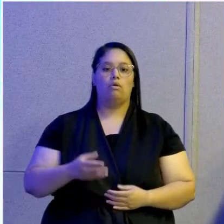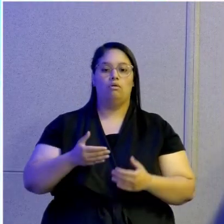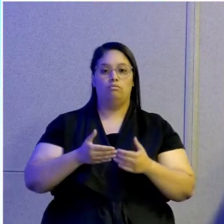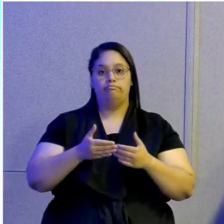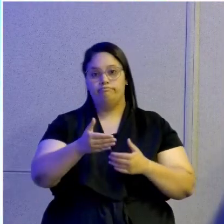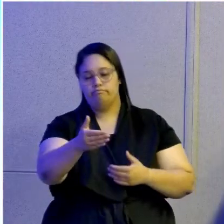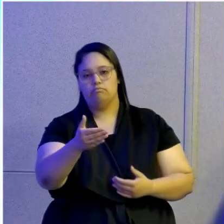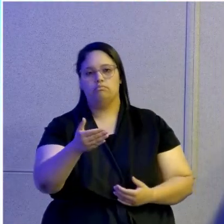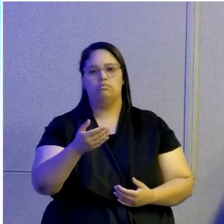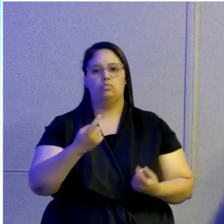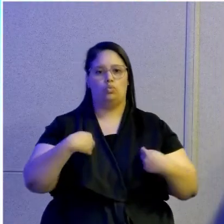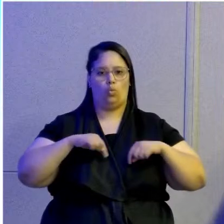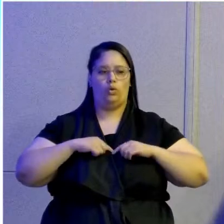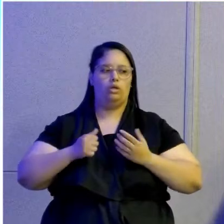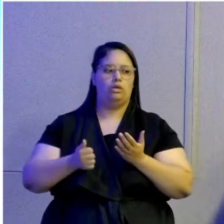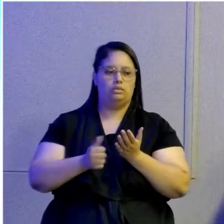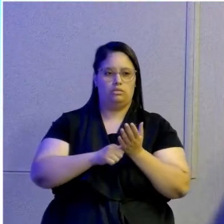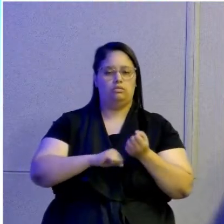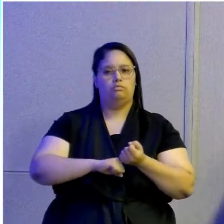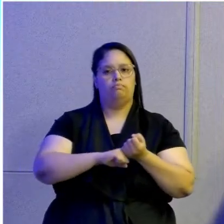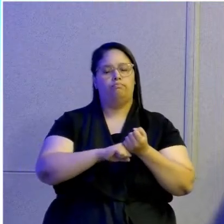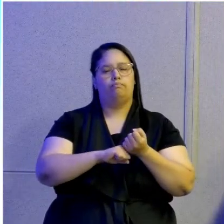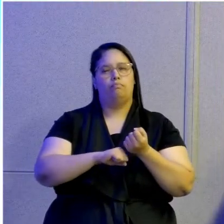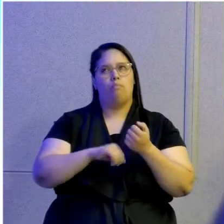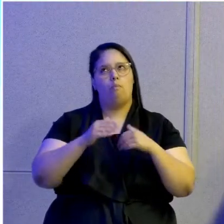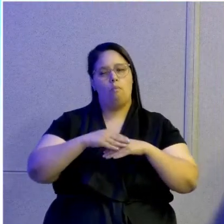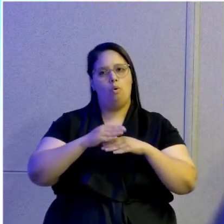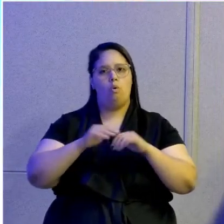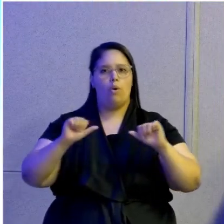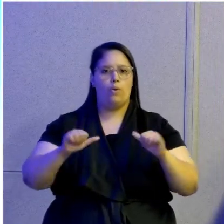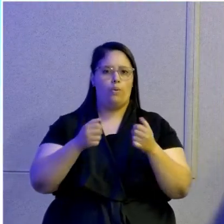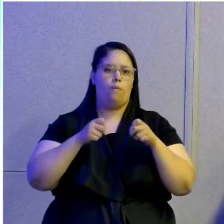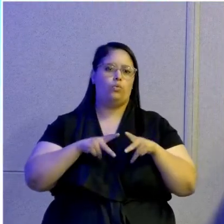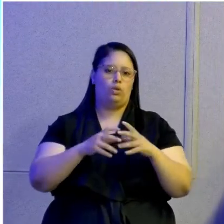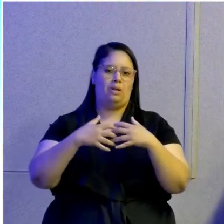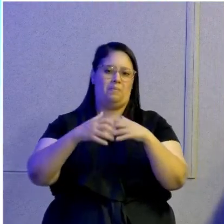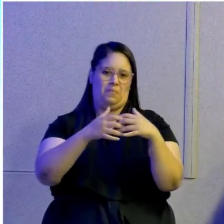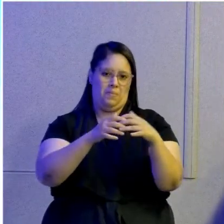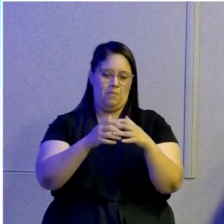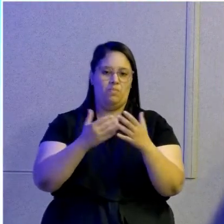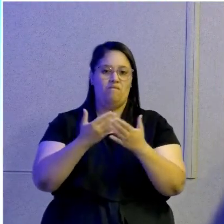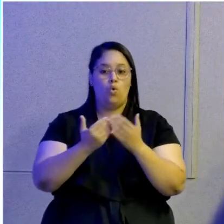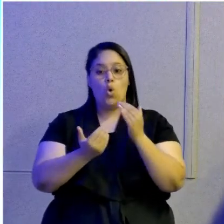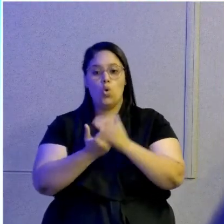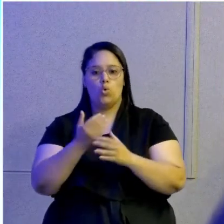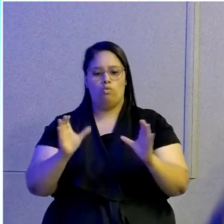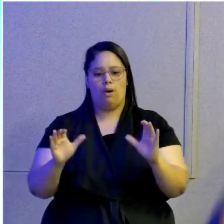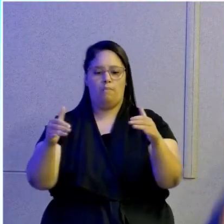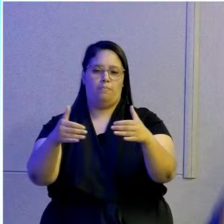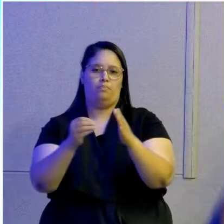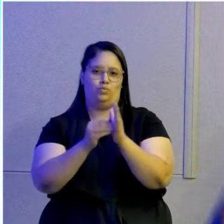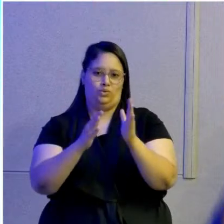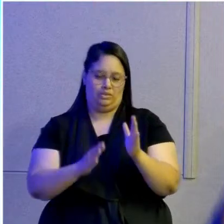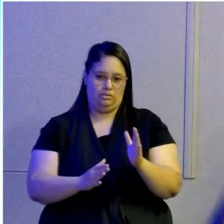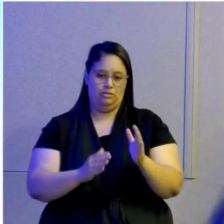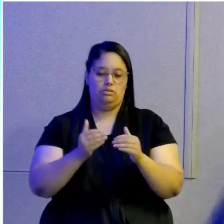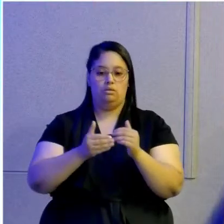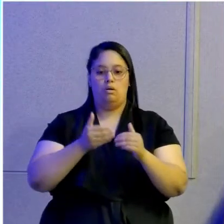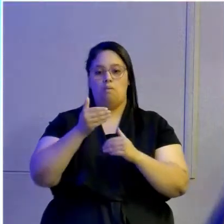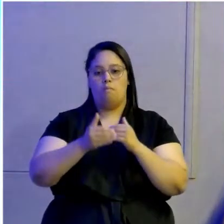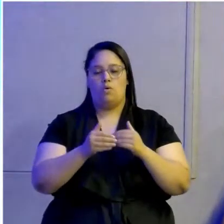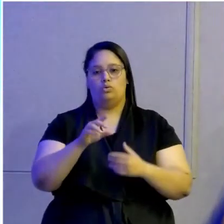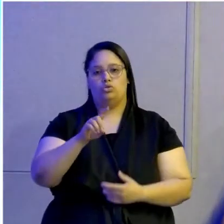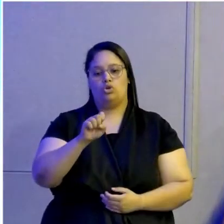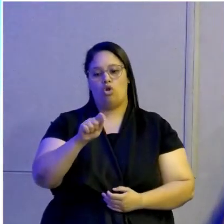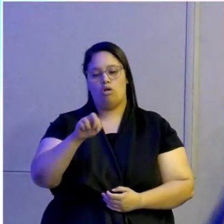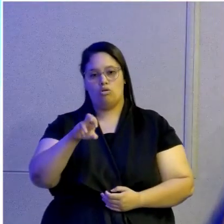CERN creating even more excellent opportunities to a new cohort of students, postdoctoral